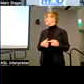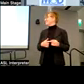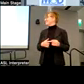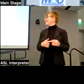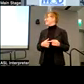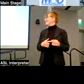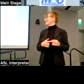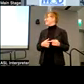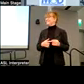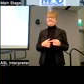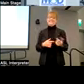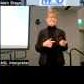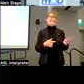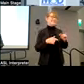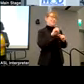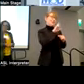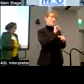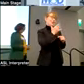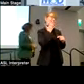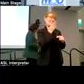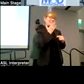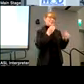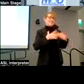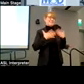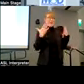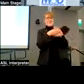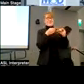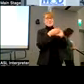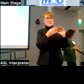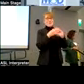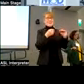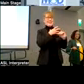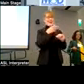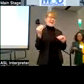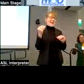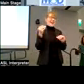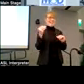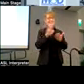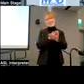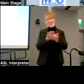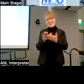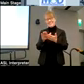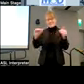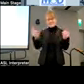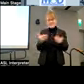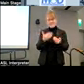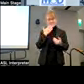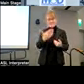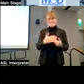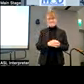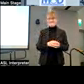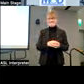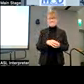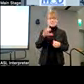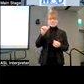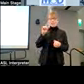Thanks so much, Carla, first for the inspiring words, and for the nice introduction. As